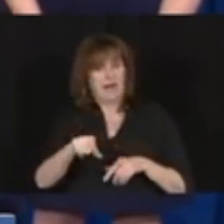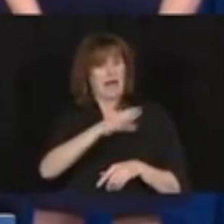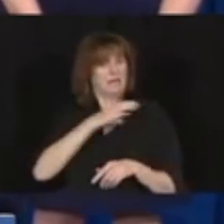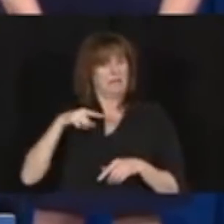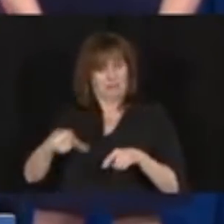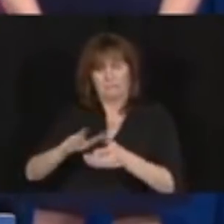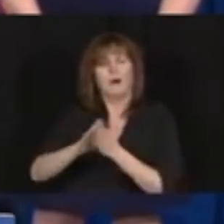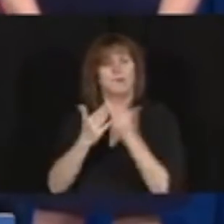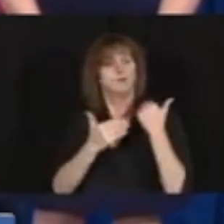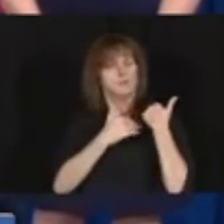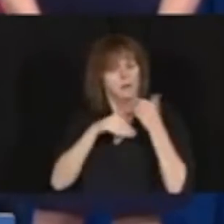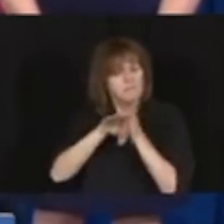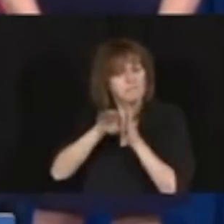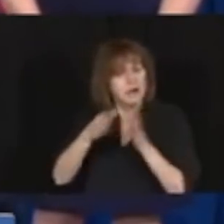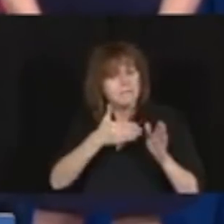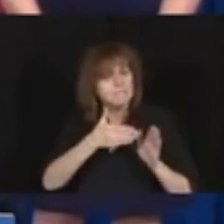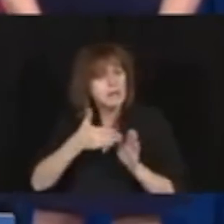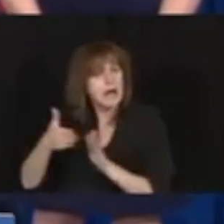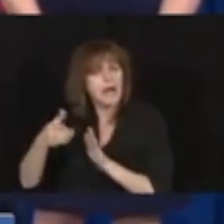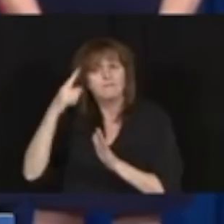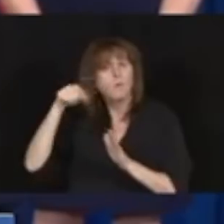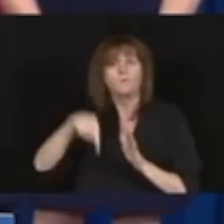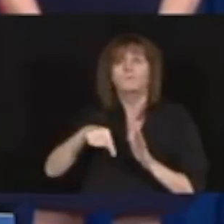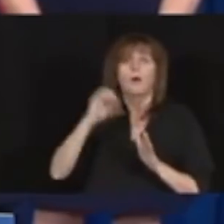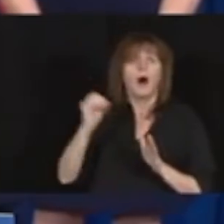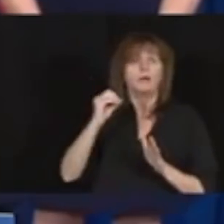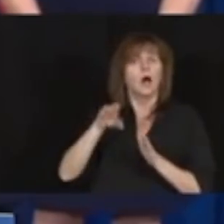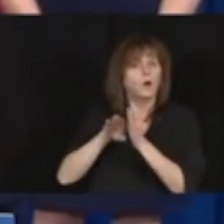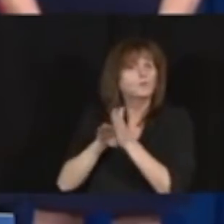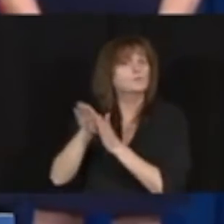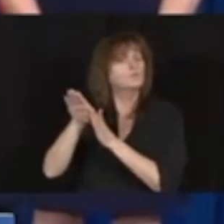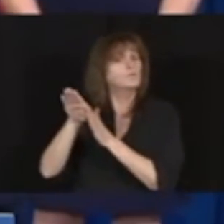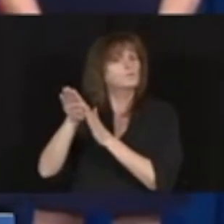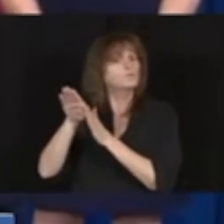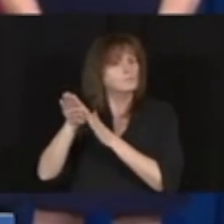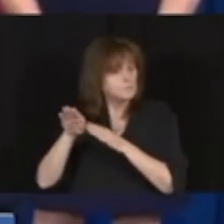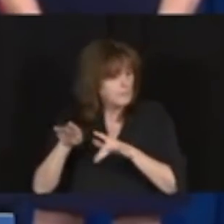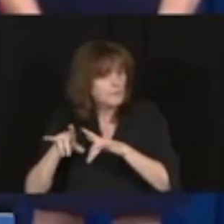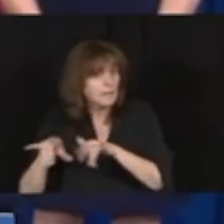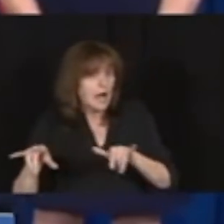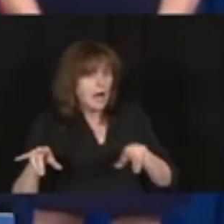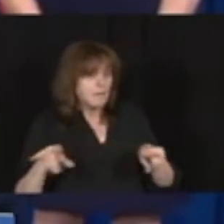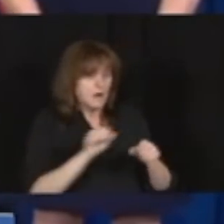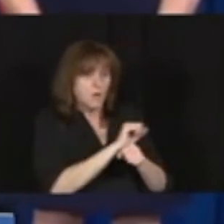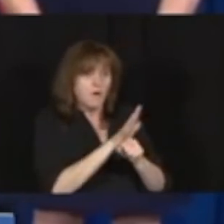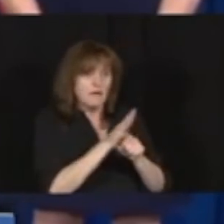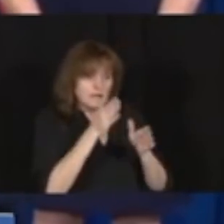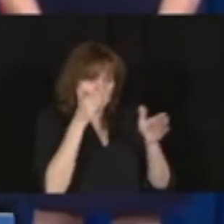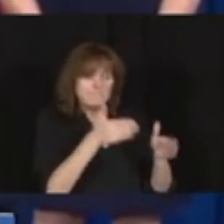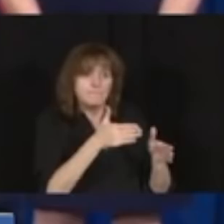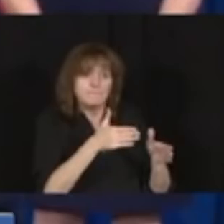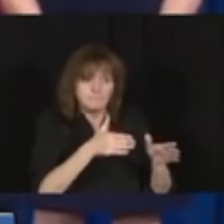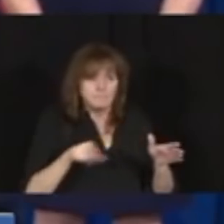So when we beat COVID-19, our province can come back stronger than ever before, and Ontario will take our